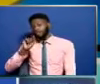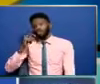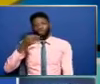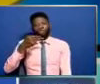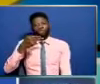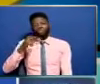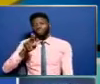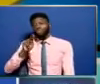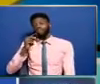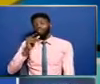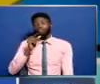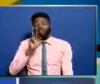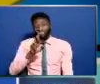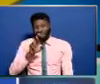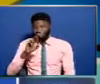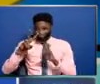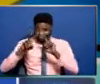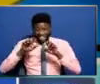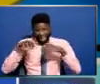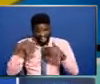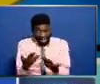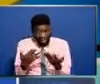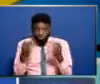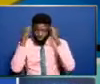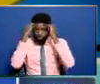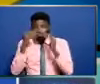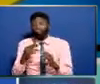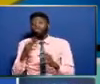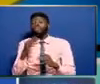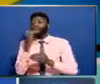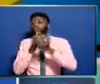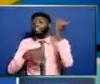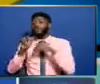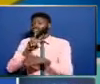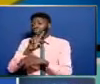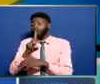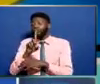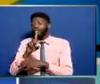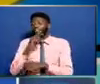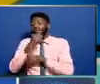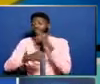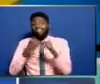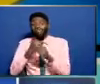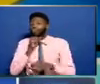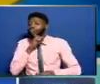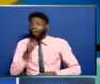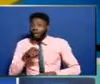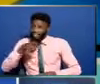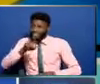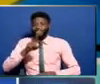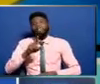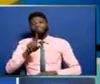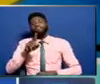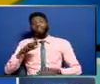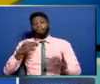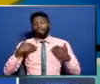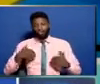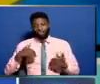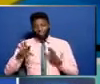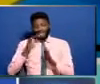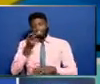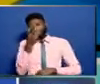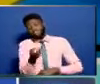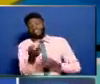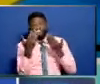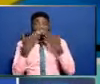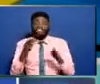The death of a 21-year-old university student whose body was found lifeless at his father's home in Kiambu County.